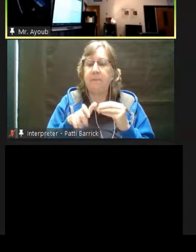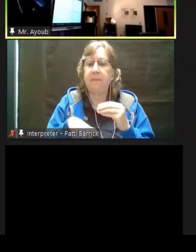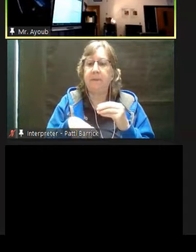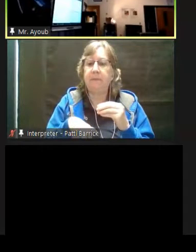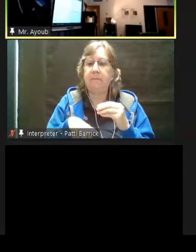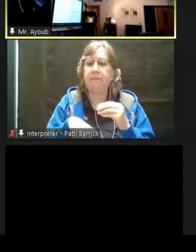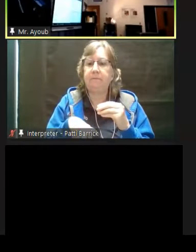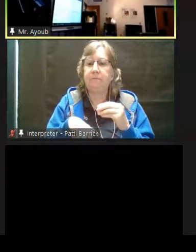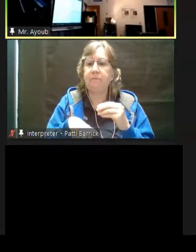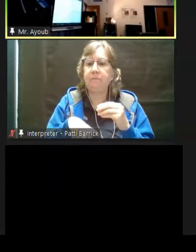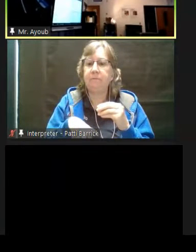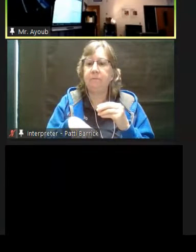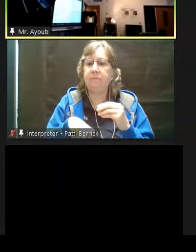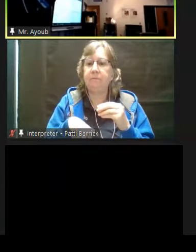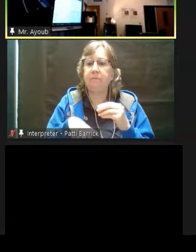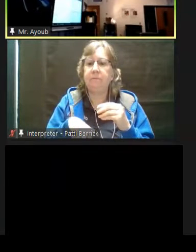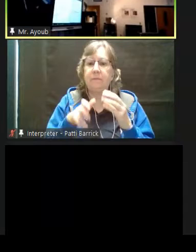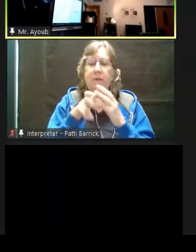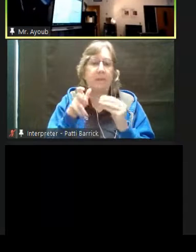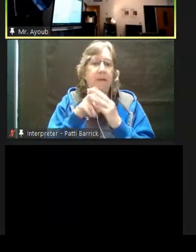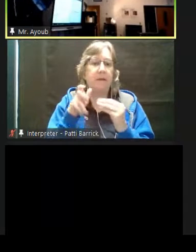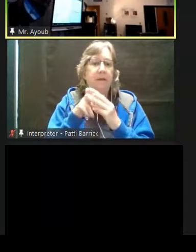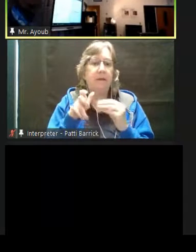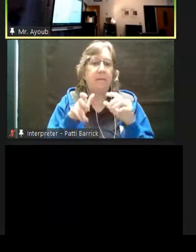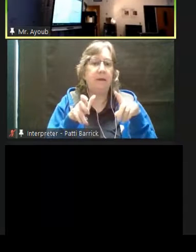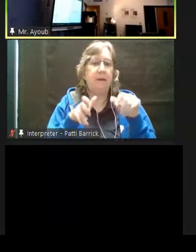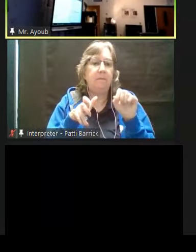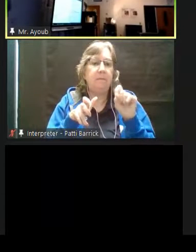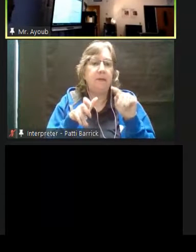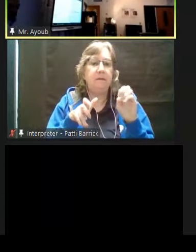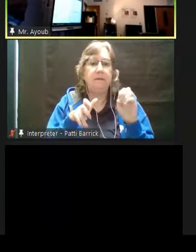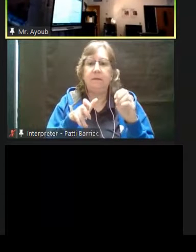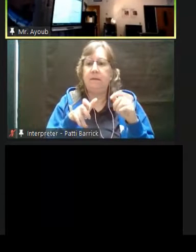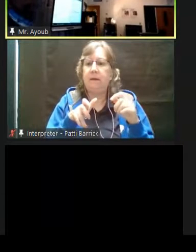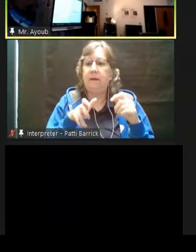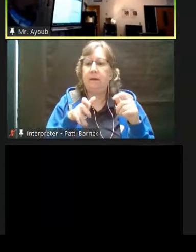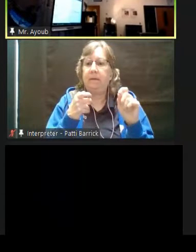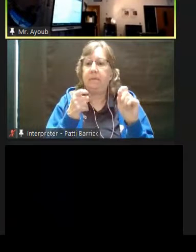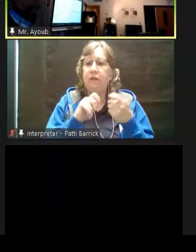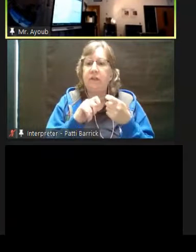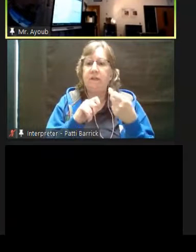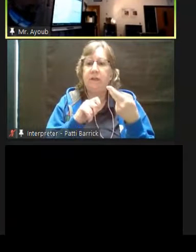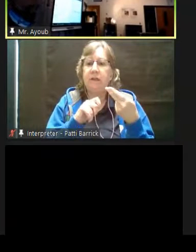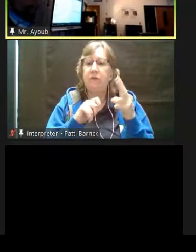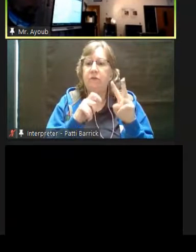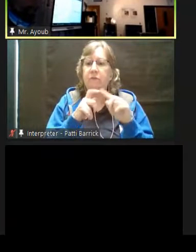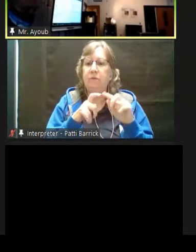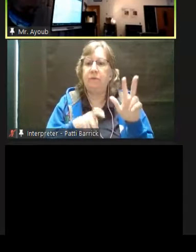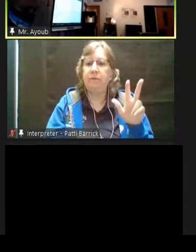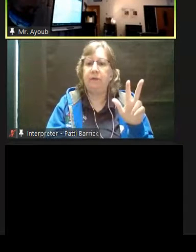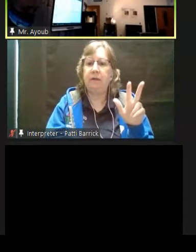here. All right, I've just copied and paste. I'm gonna say header 3,